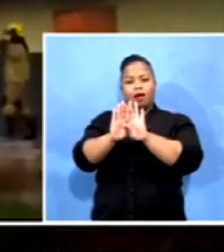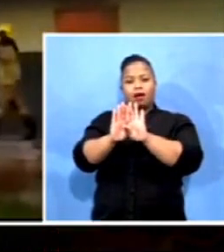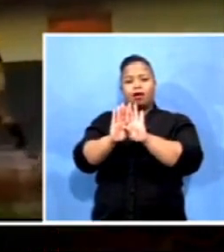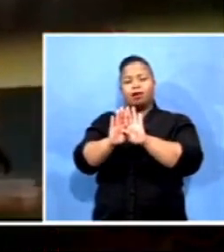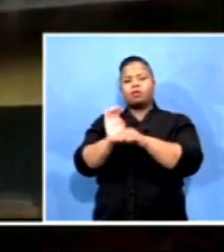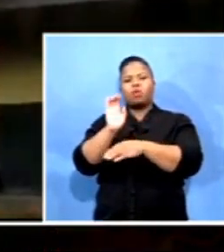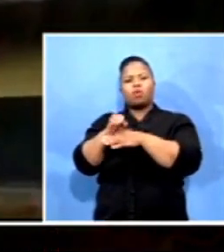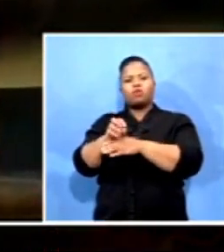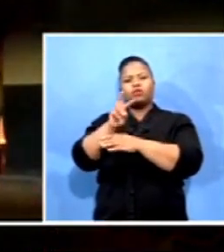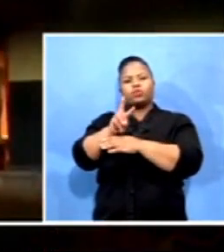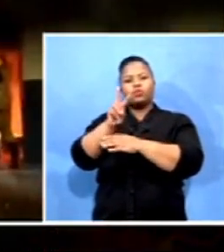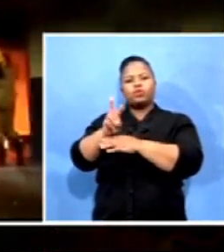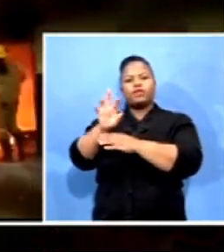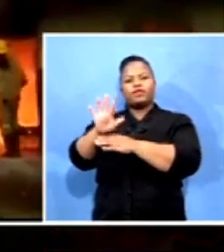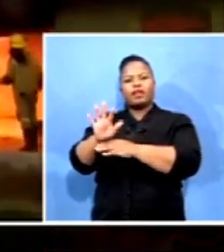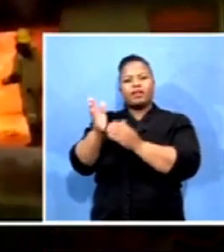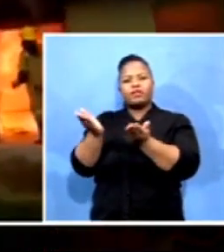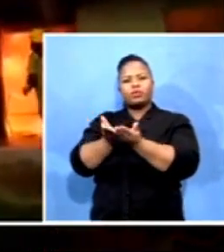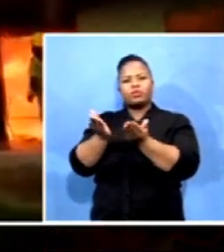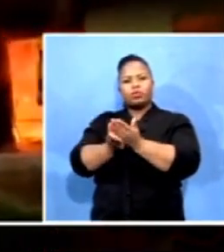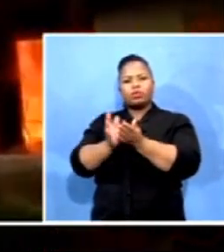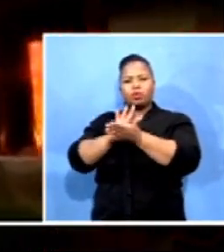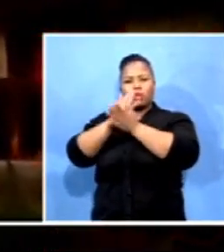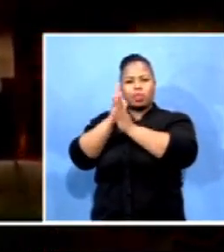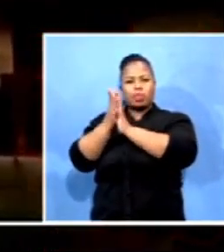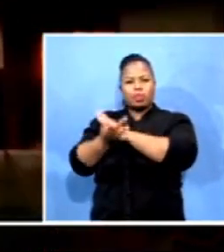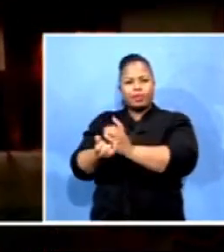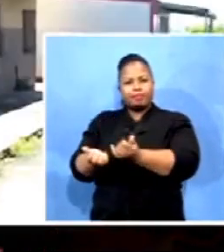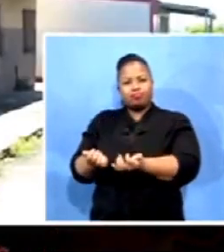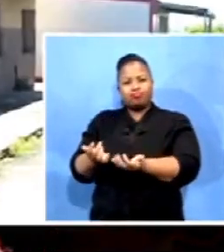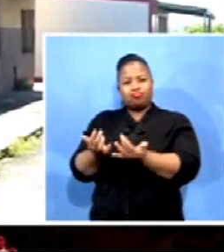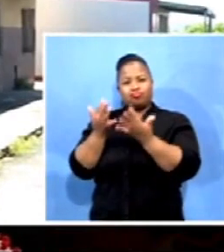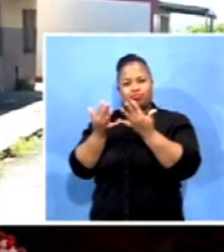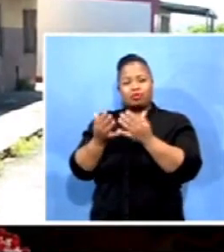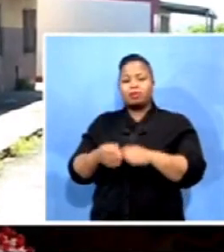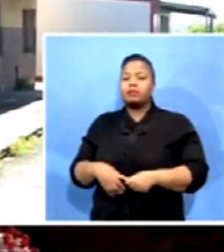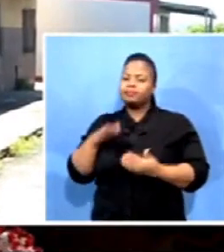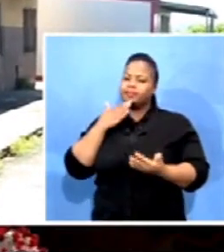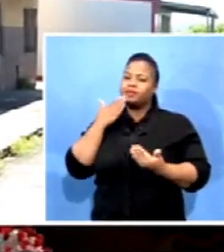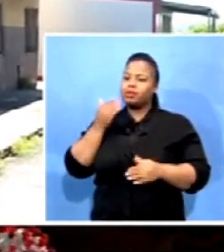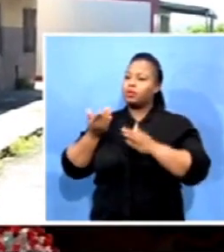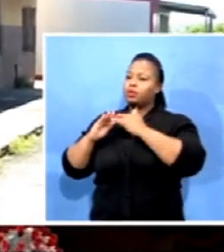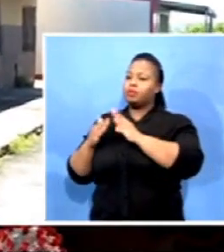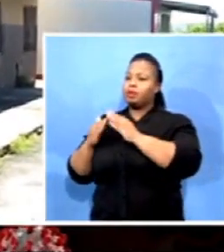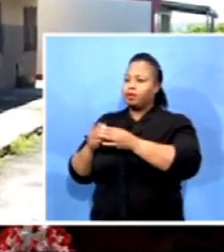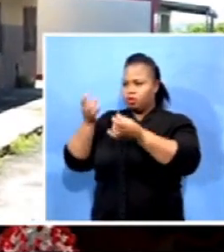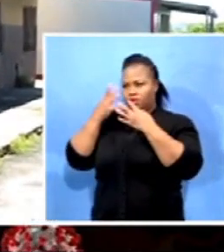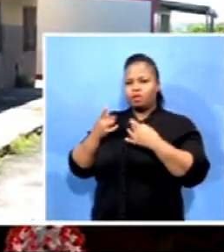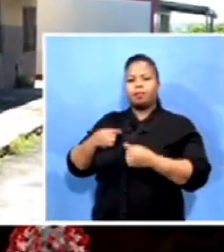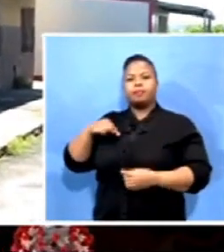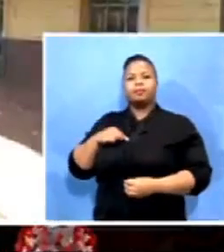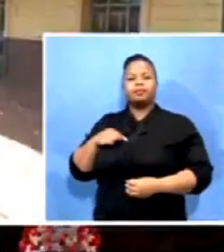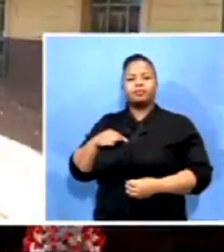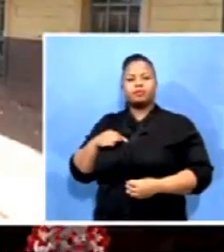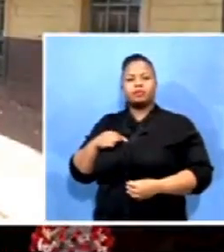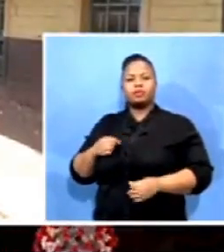vandalized. Yeah. And in that period, thanks to the committee members who came forward with the information, 9 suspects have been arrested. We